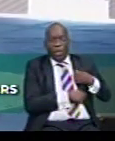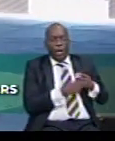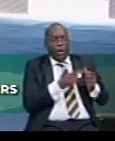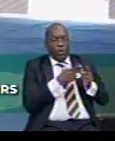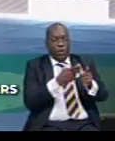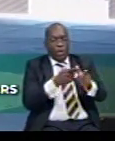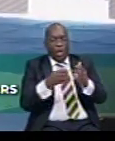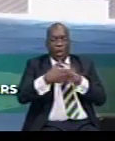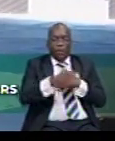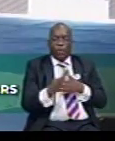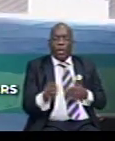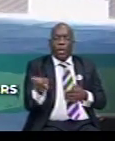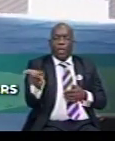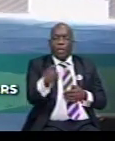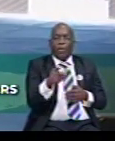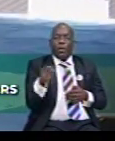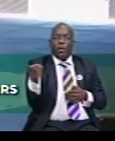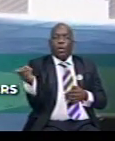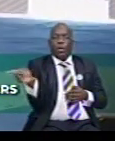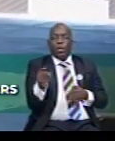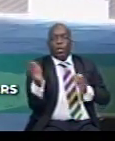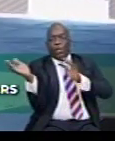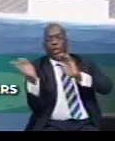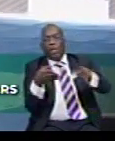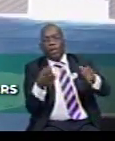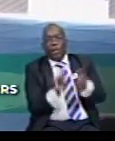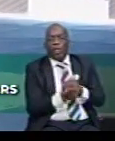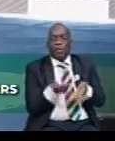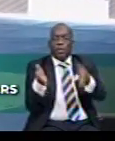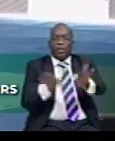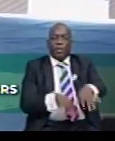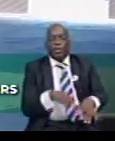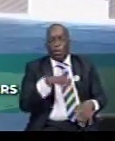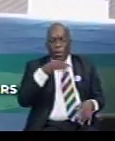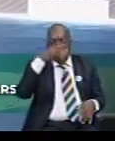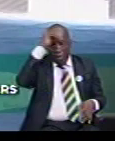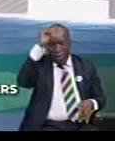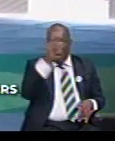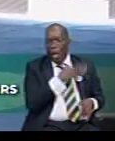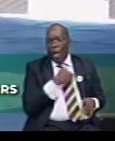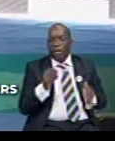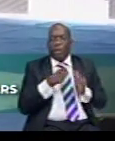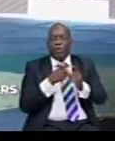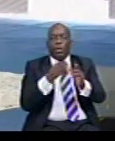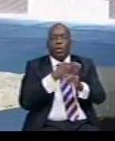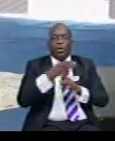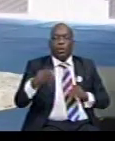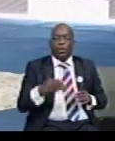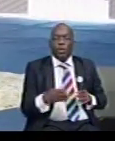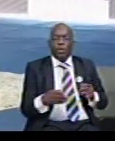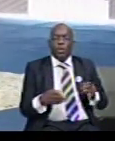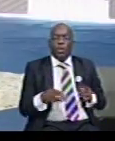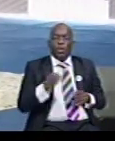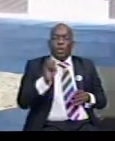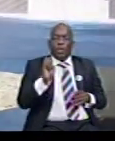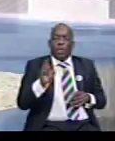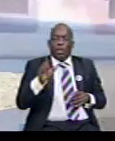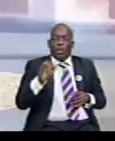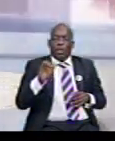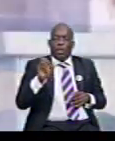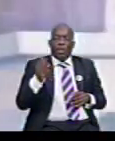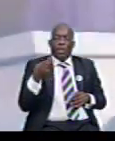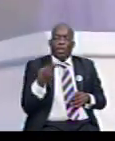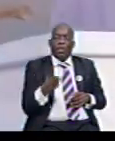they dropped that dead man so they can run away. And even though Elisha appeared to